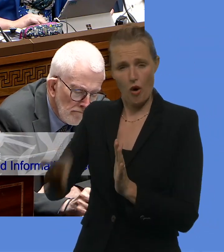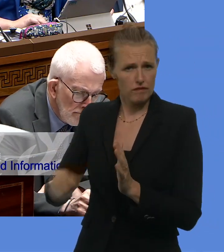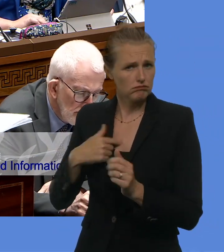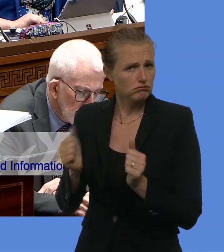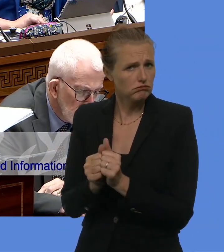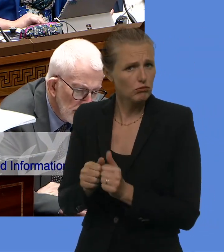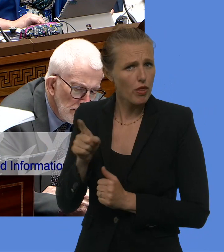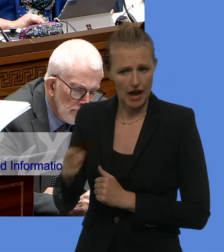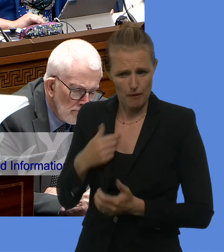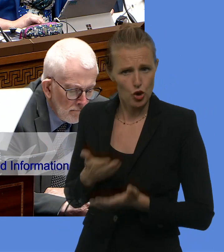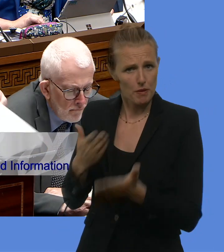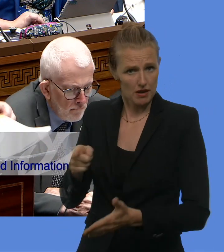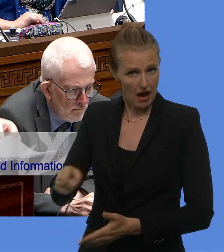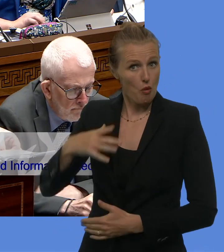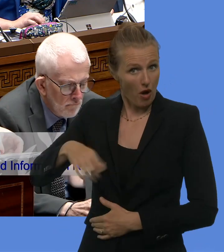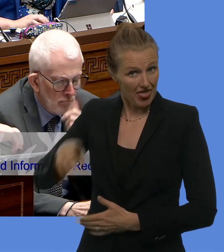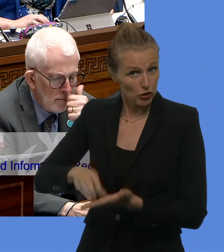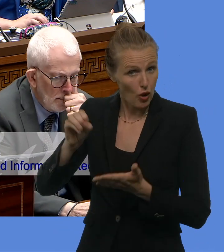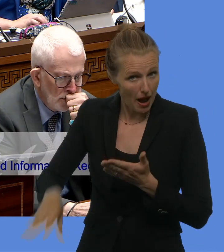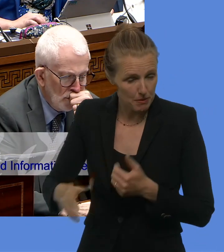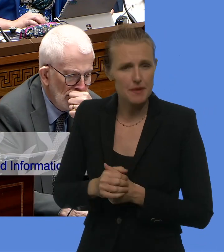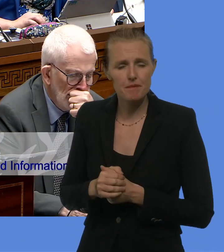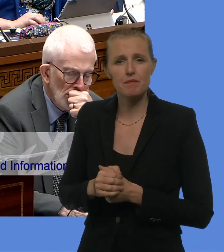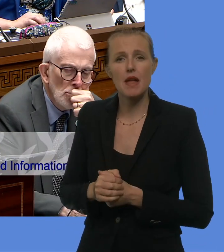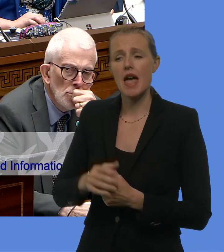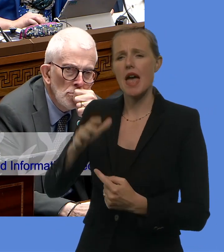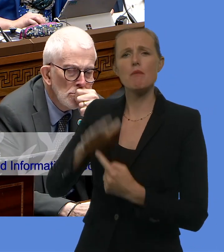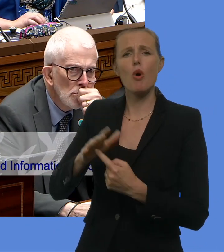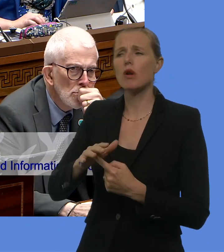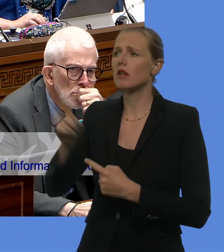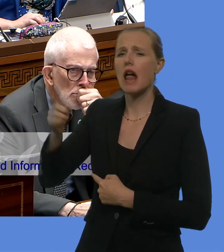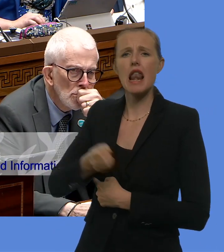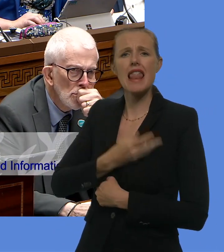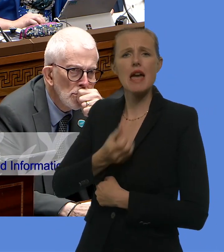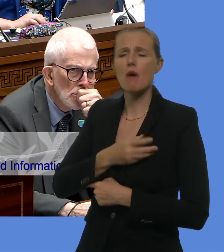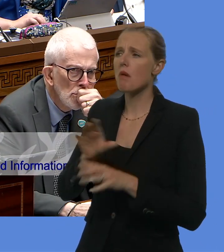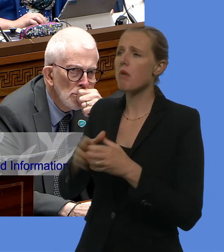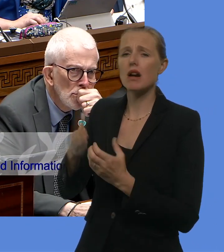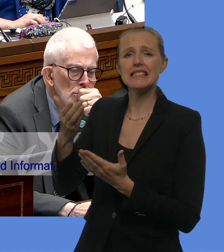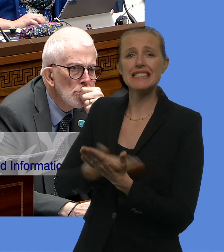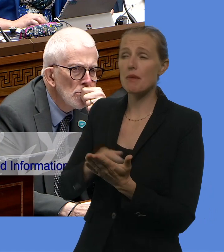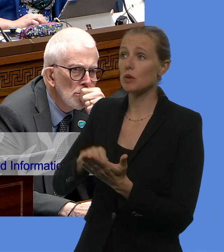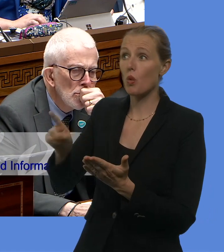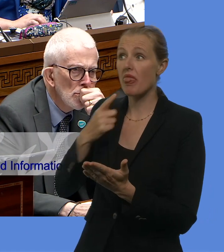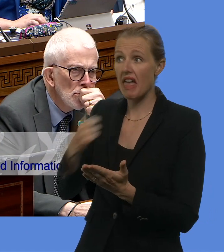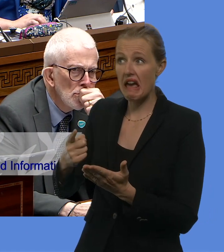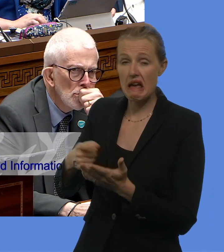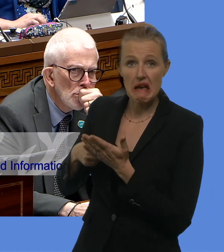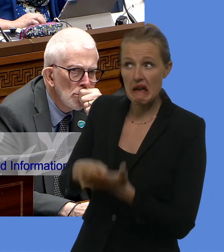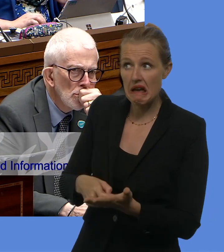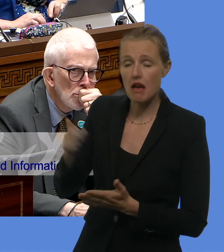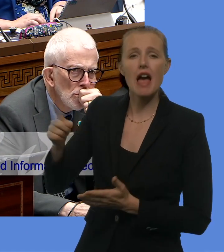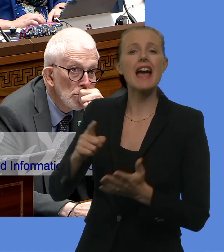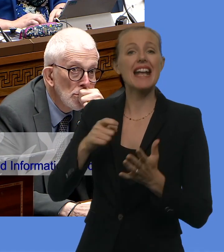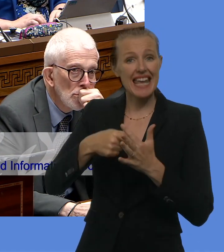is what should happen. I think we have to look in the round at what has been suggested by Labour Party statements. Whilst Sir Keir Starmer has pledged to repeal the